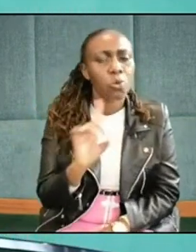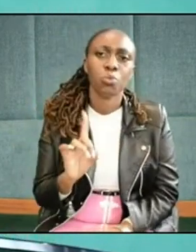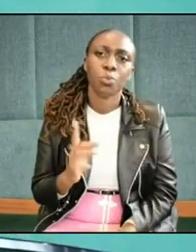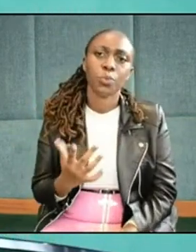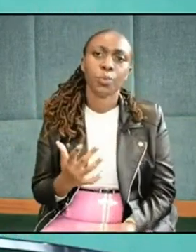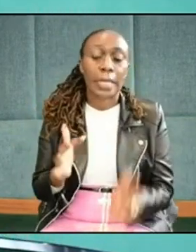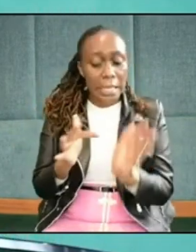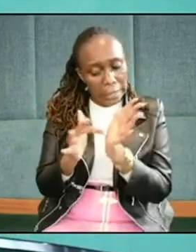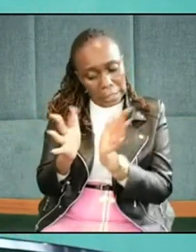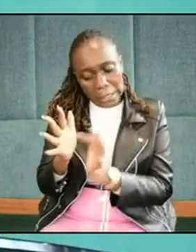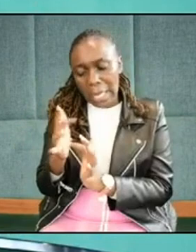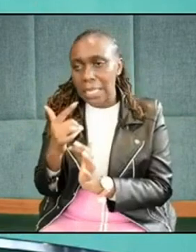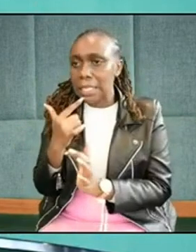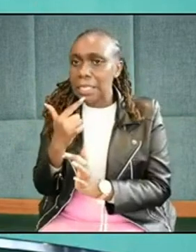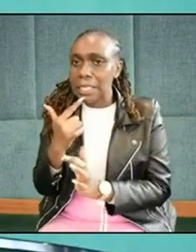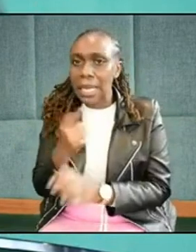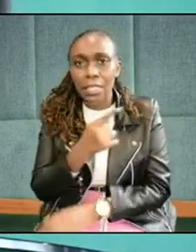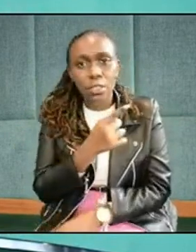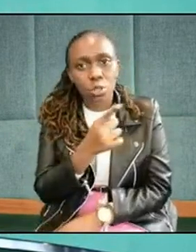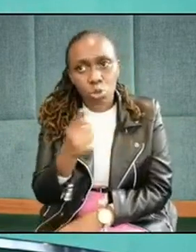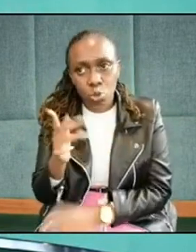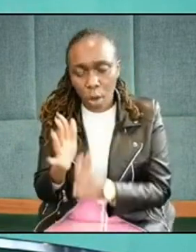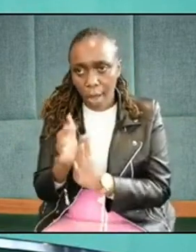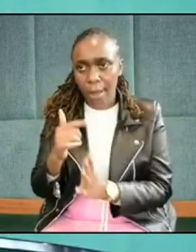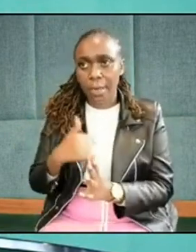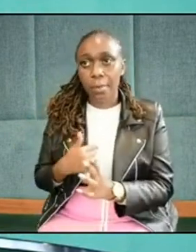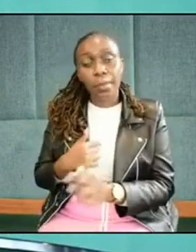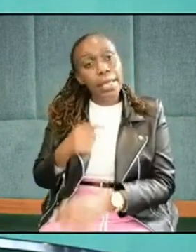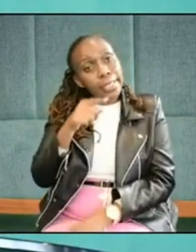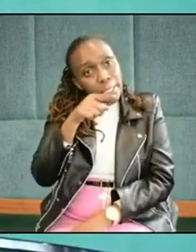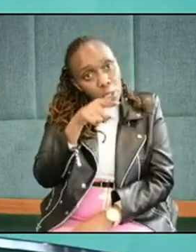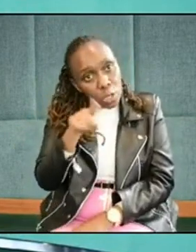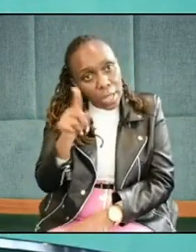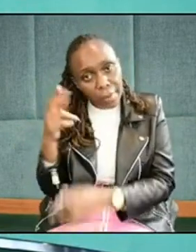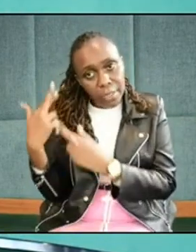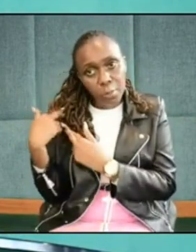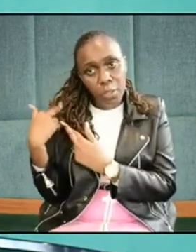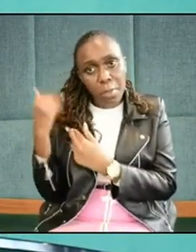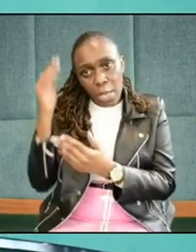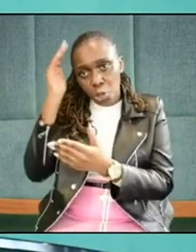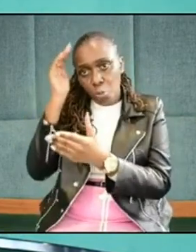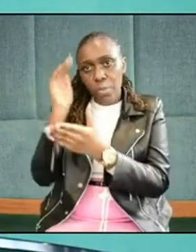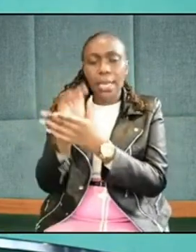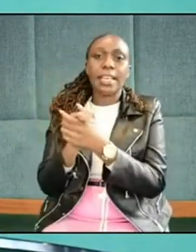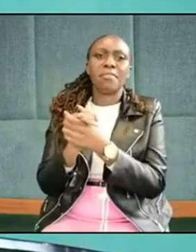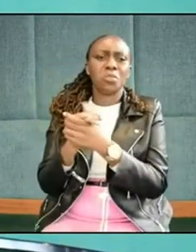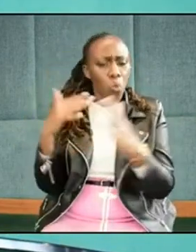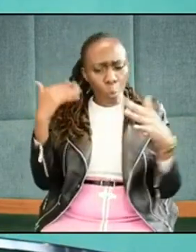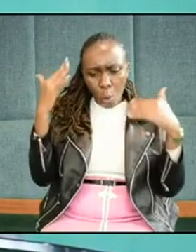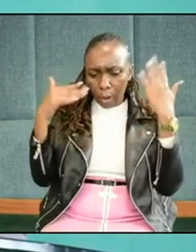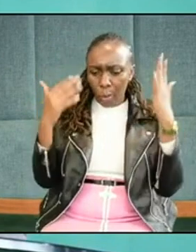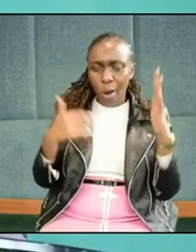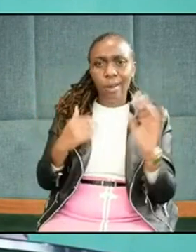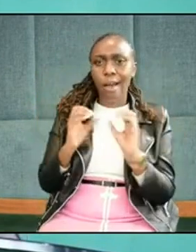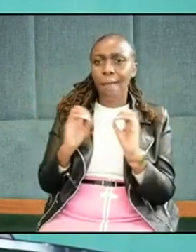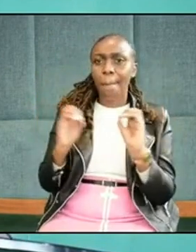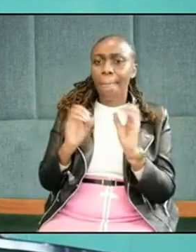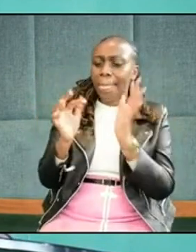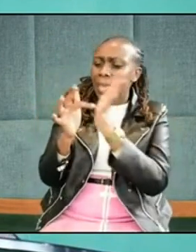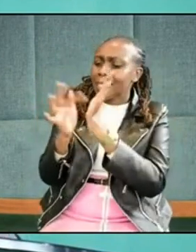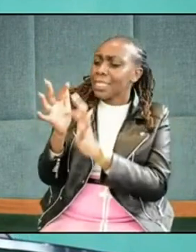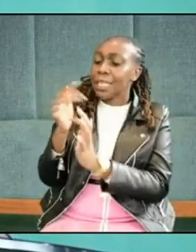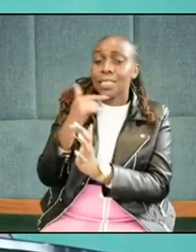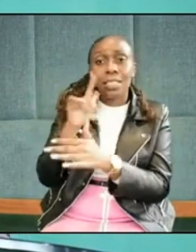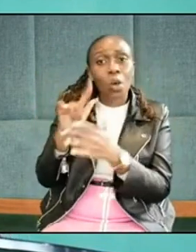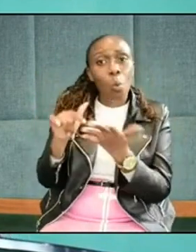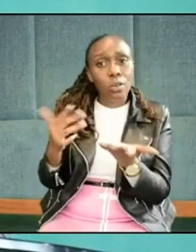you." Jesus says to you and me, it's up to you to believe, not to be troubled. In other words, he's saying